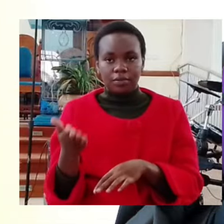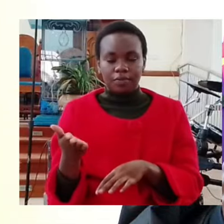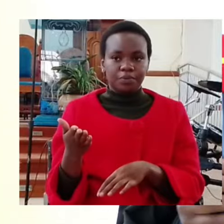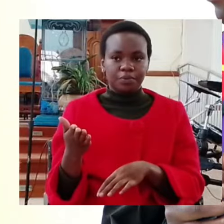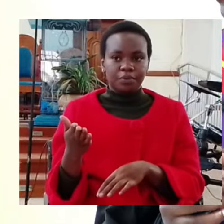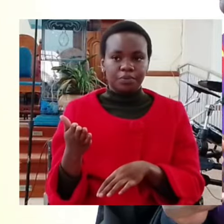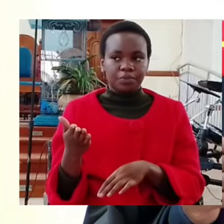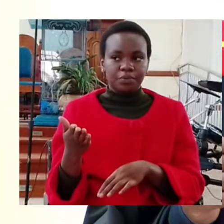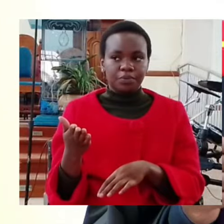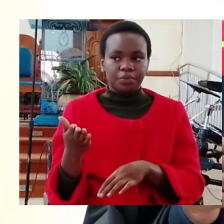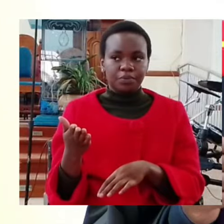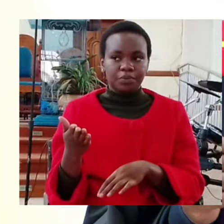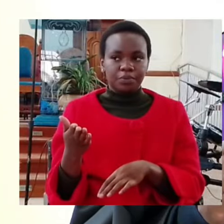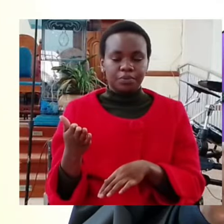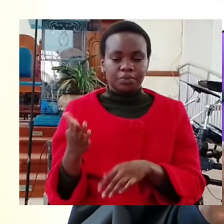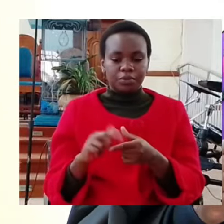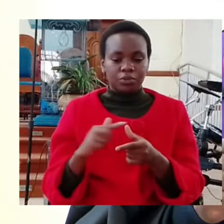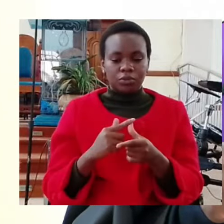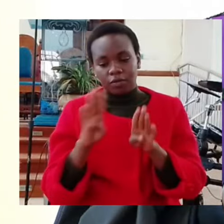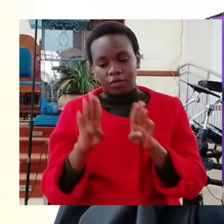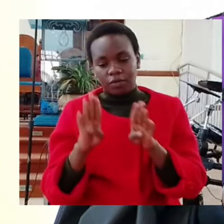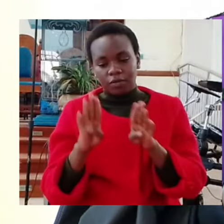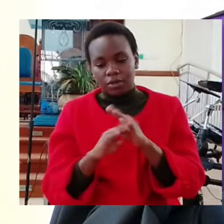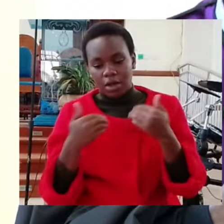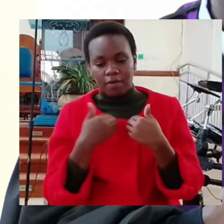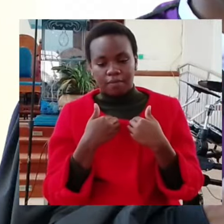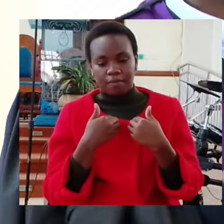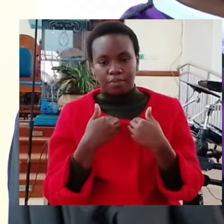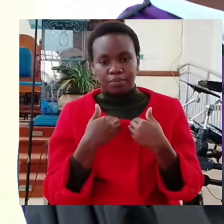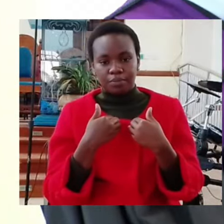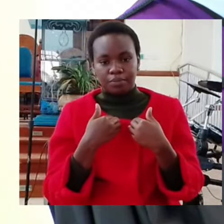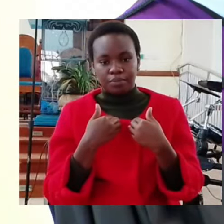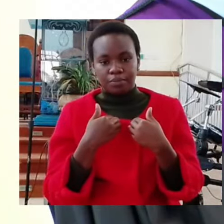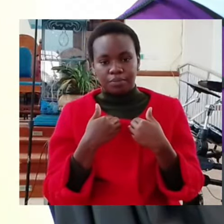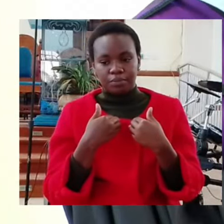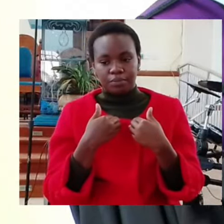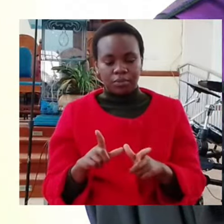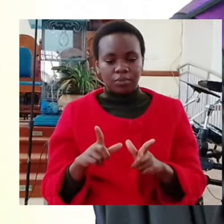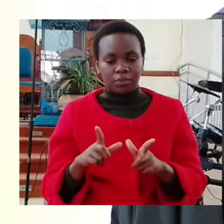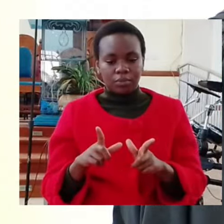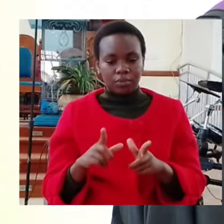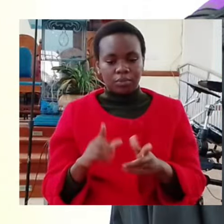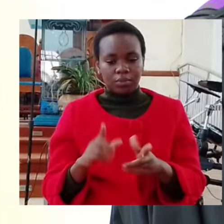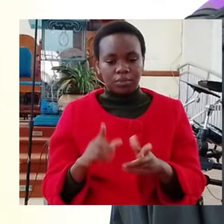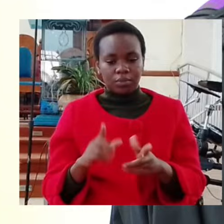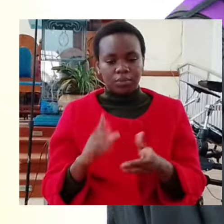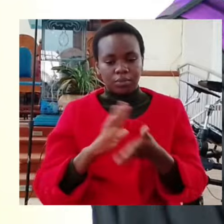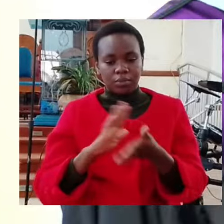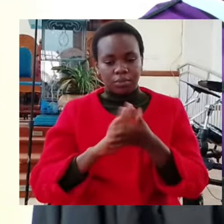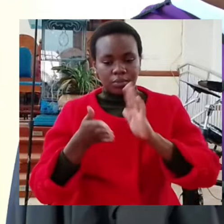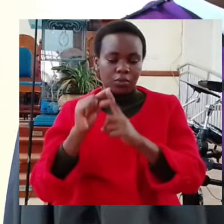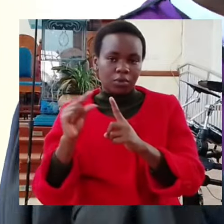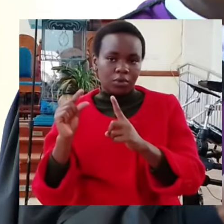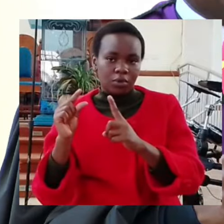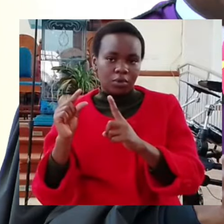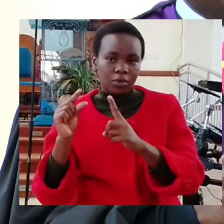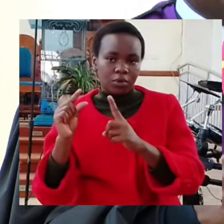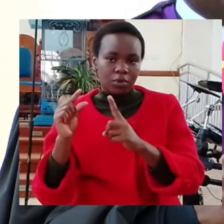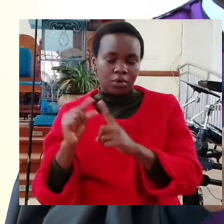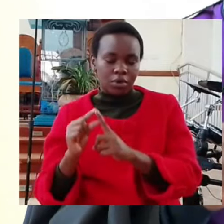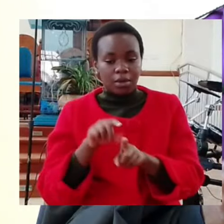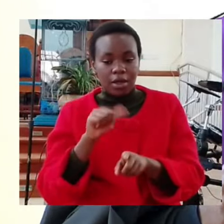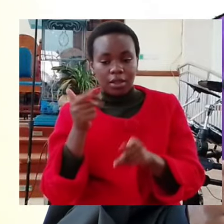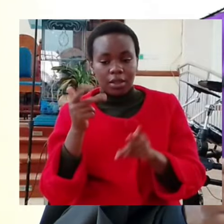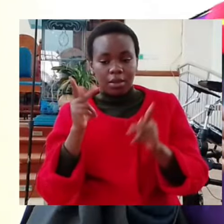Kuhana uguo kuhana. Let us become encouragers of one another. Netoma